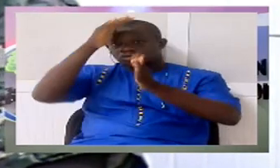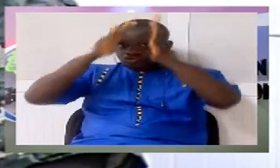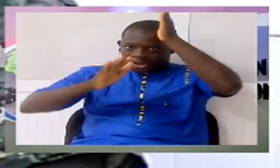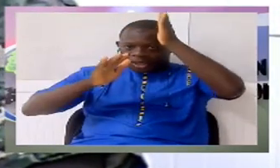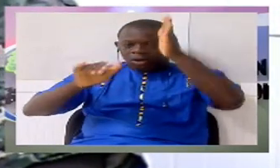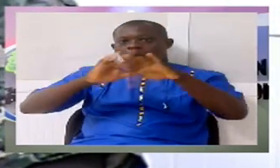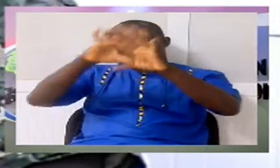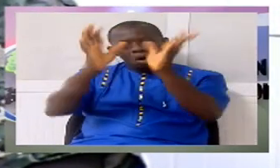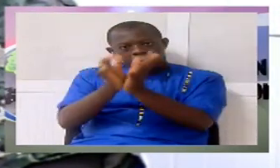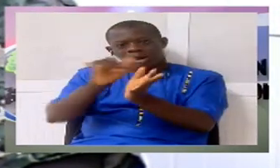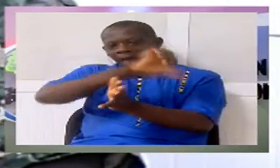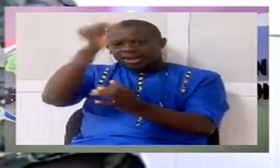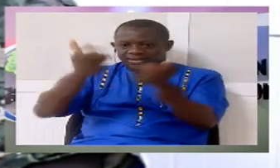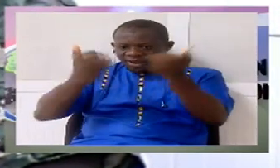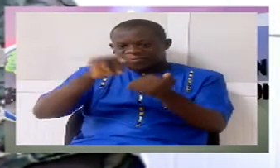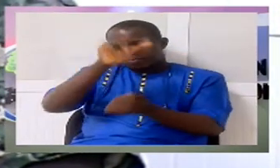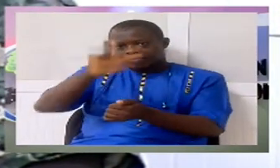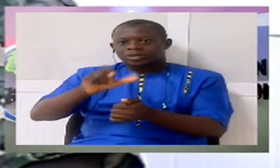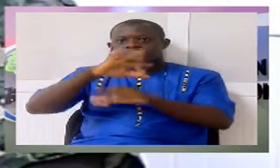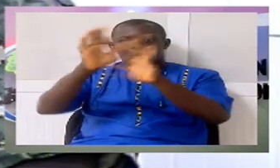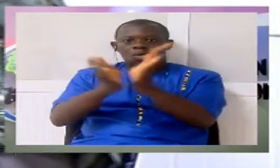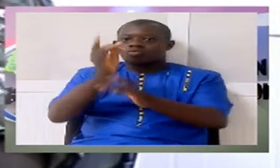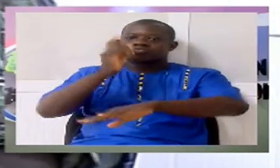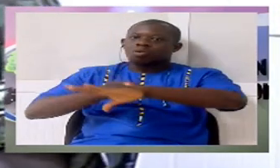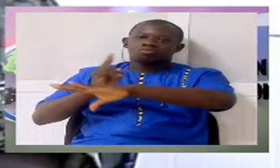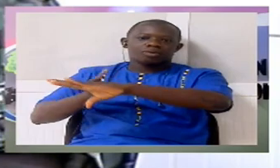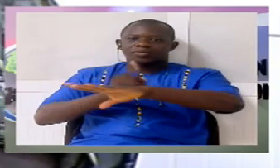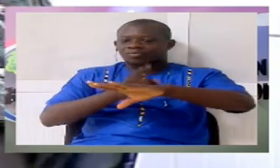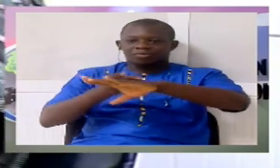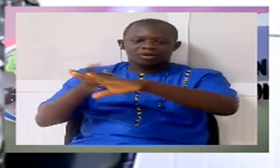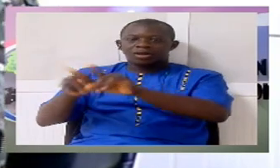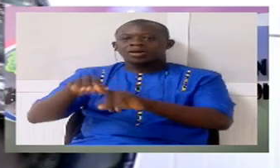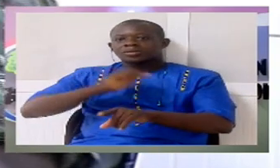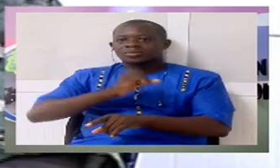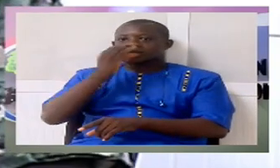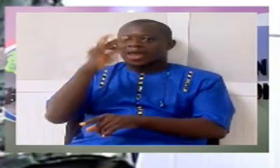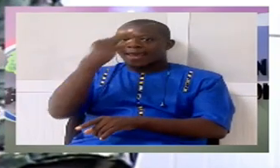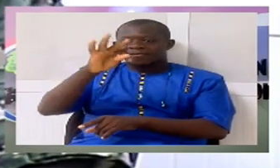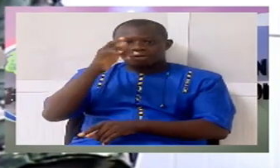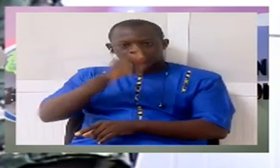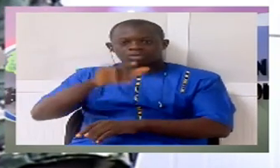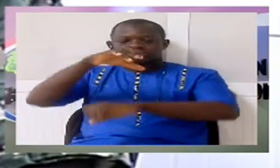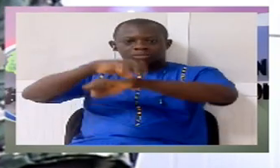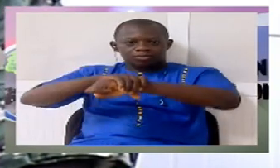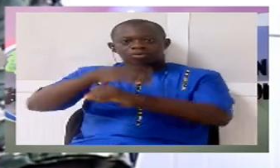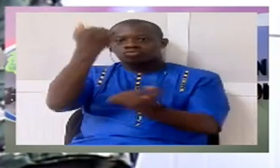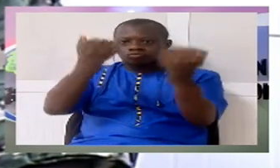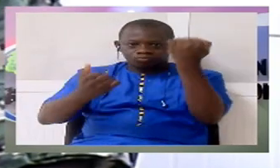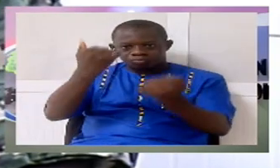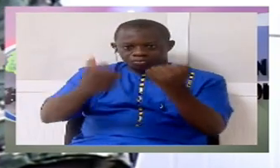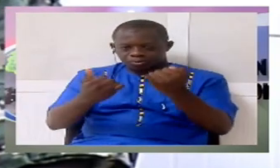that they want used to warn the soldiers and the drivers as well but they want even solentia moto tells them even if